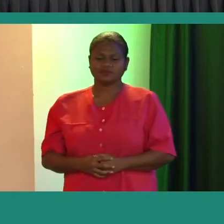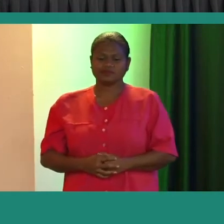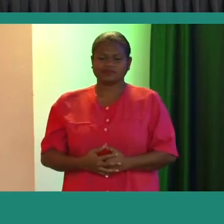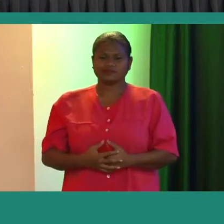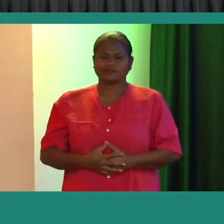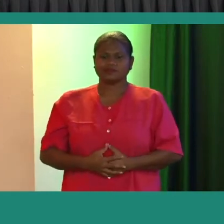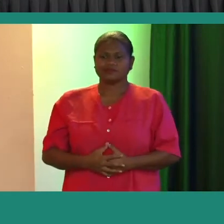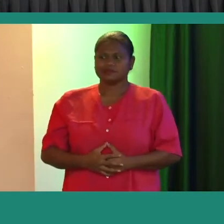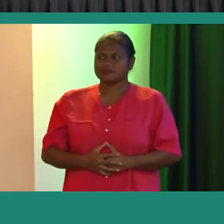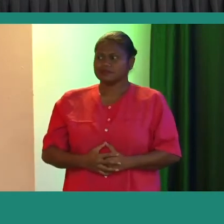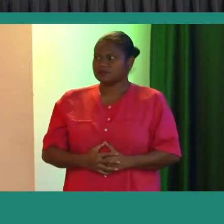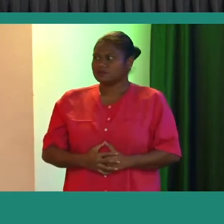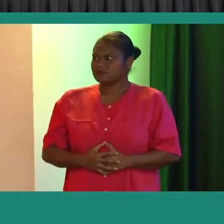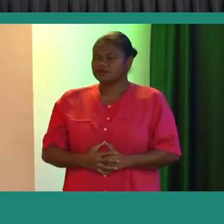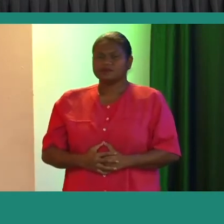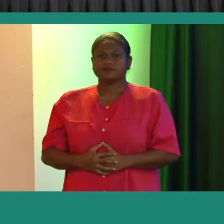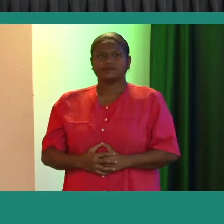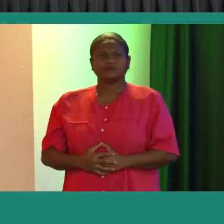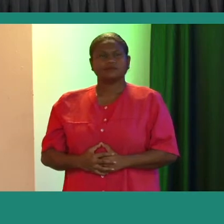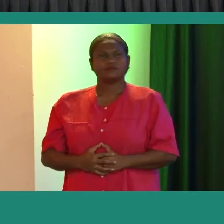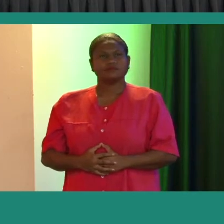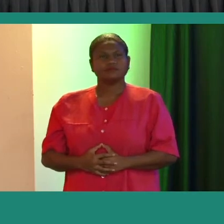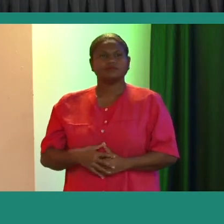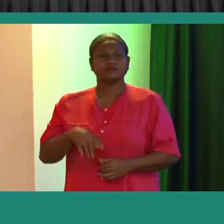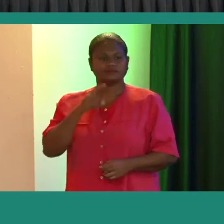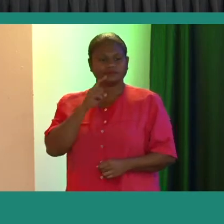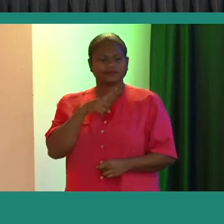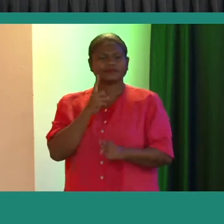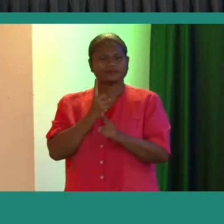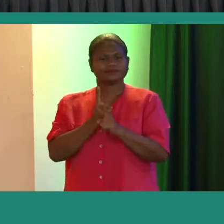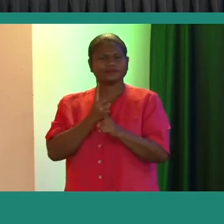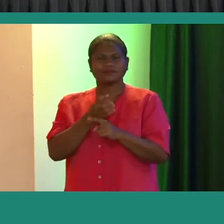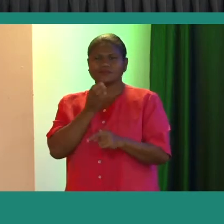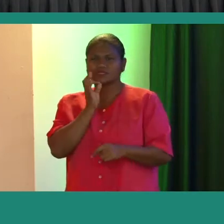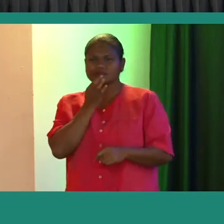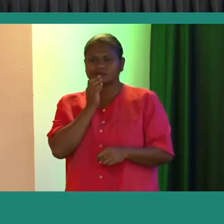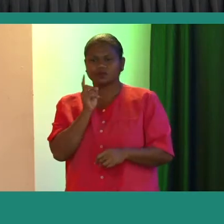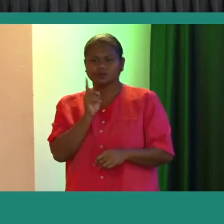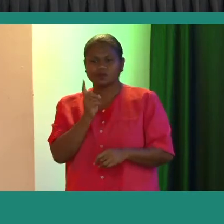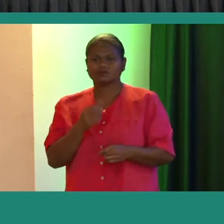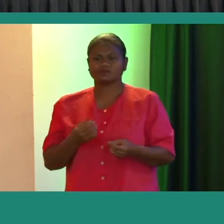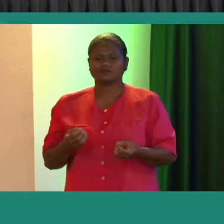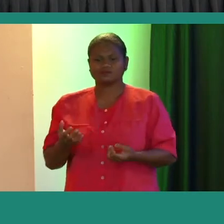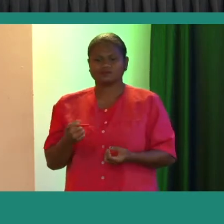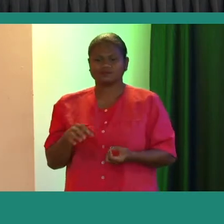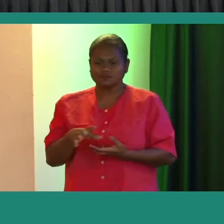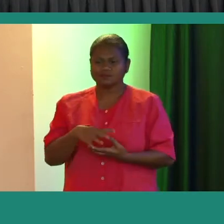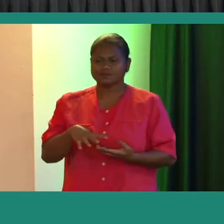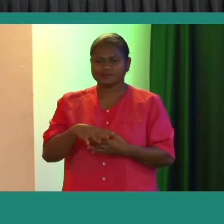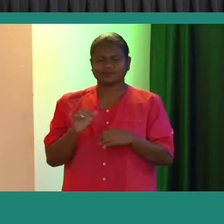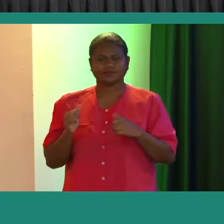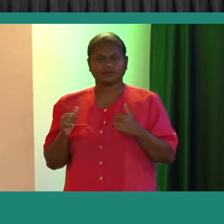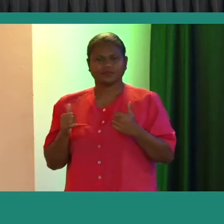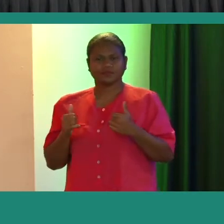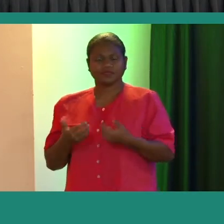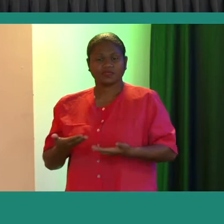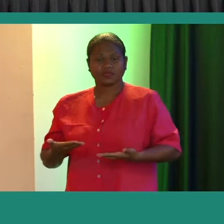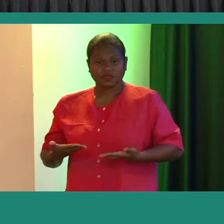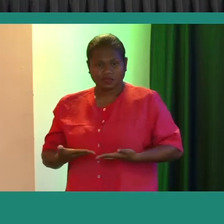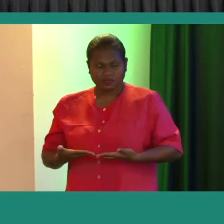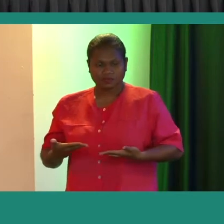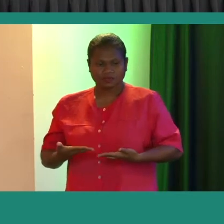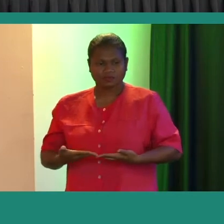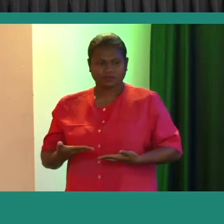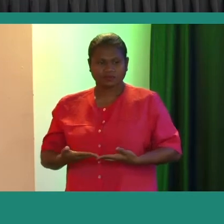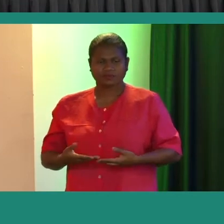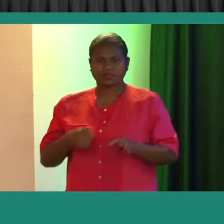let me just touch base on go what ahead. just happened. We did an introduction.